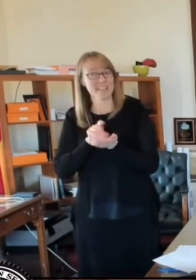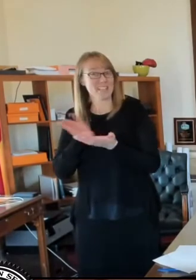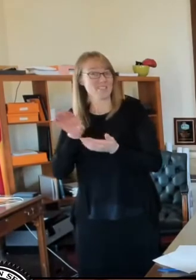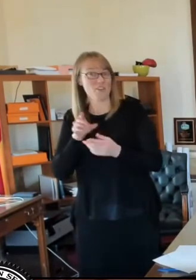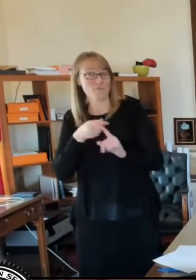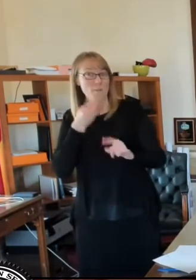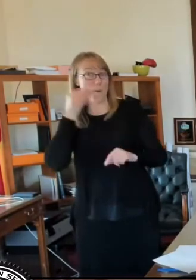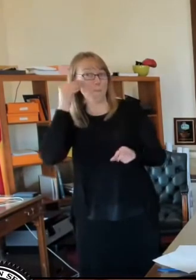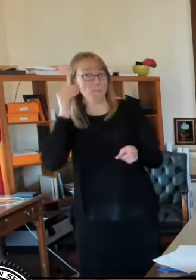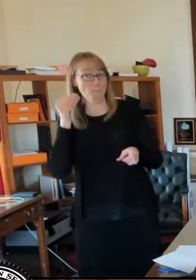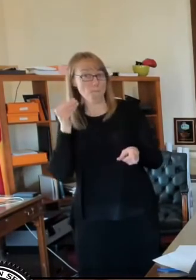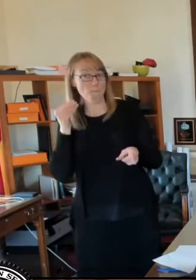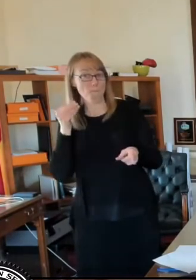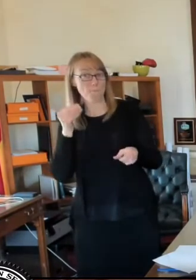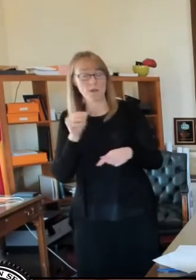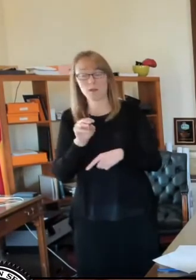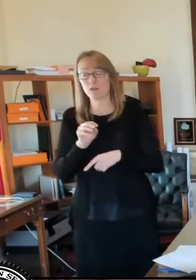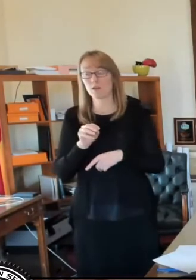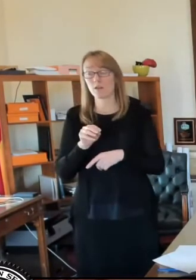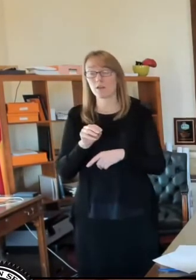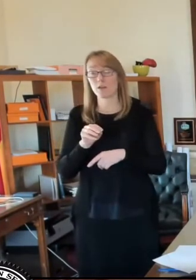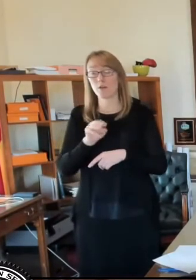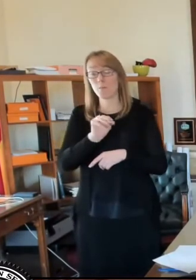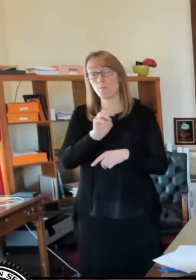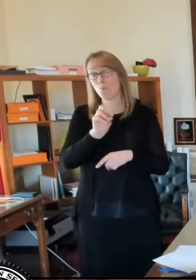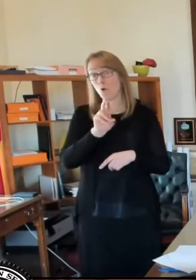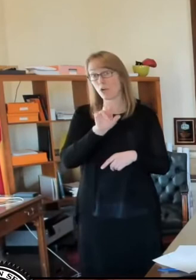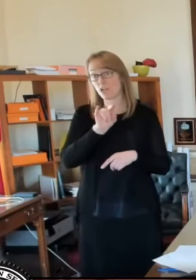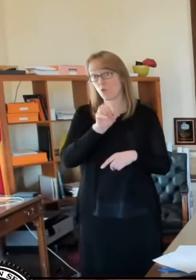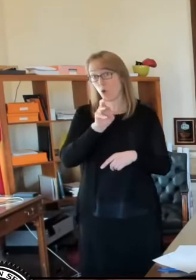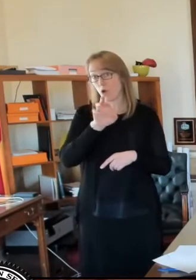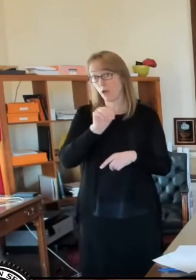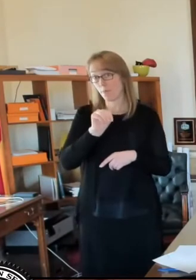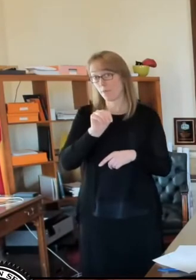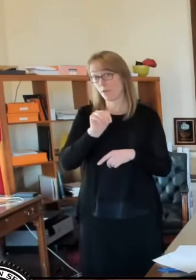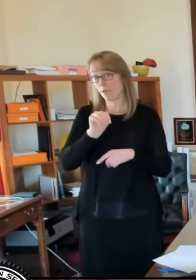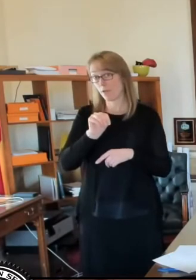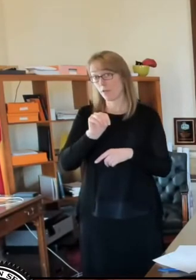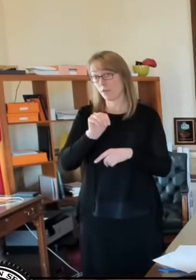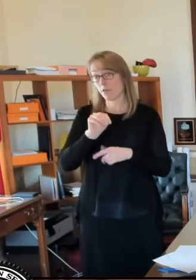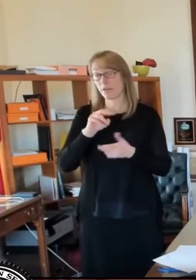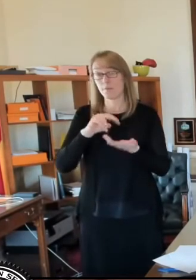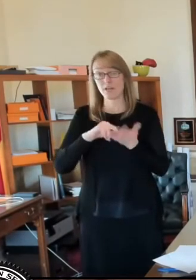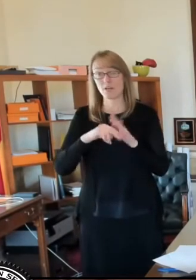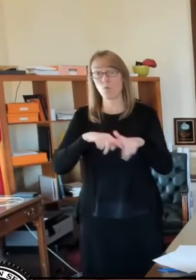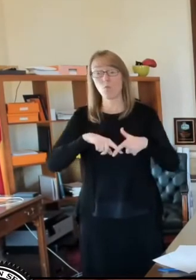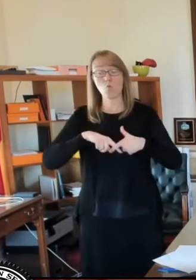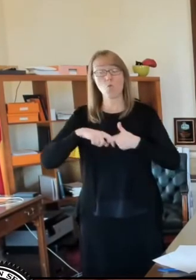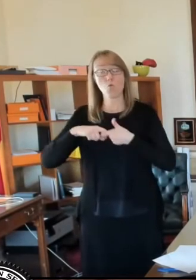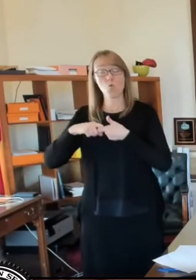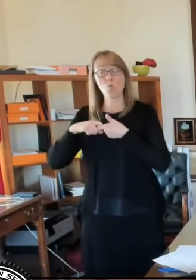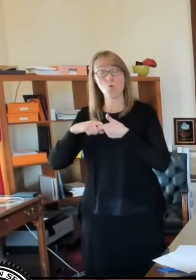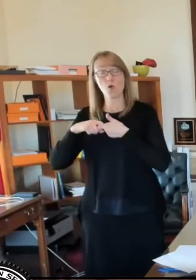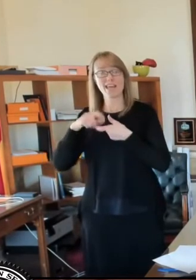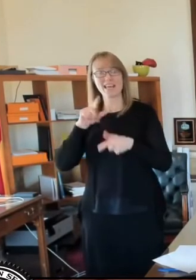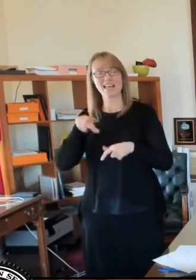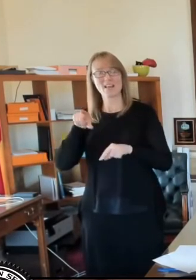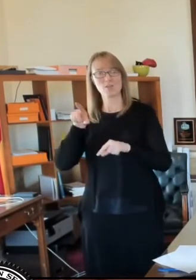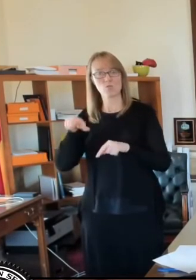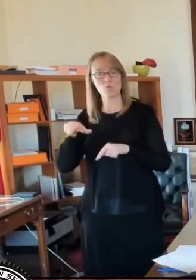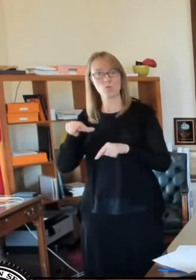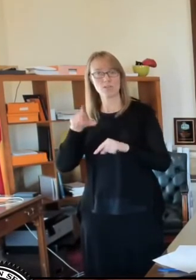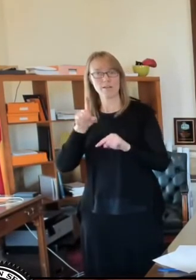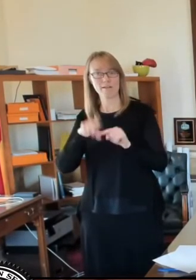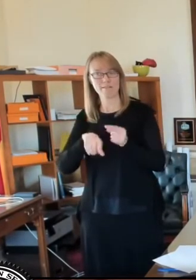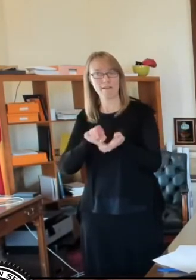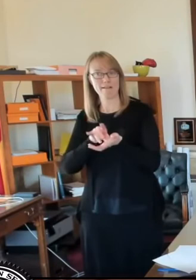year. It does. Does the city anticipate possibly, or what does the city anticipate happening after the new year? Will it be extended